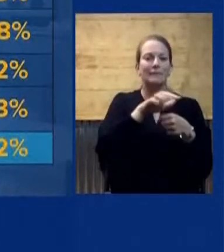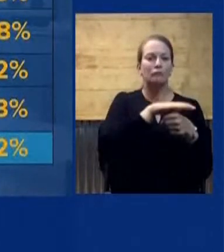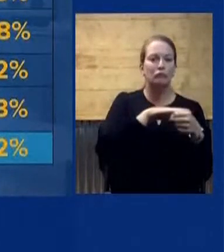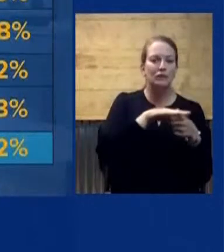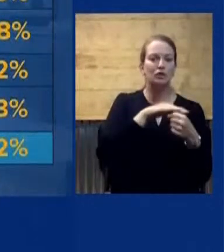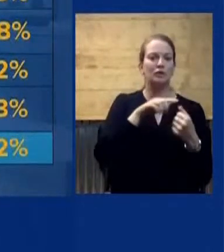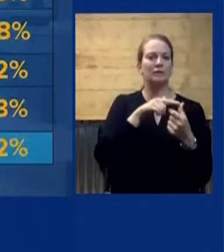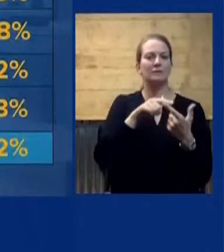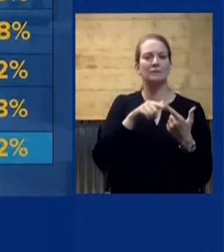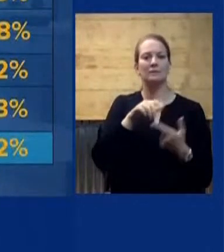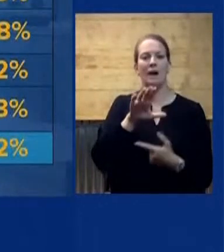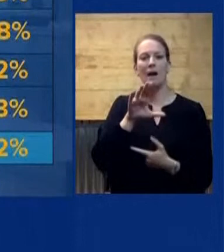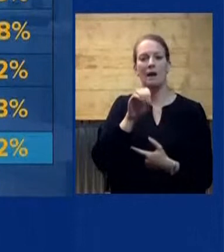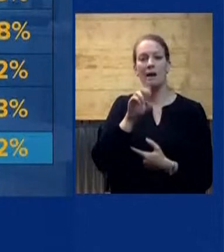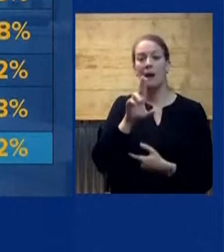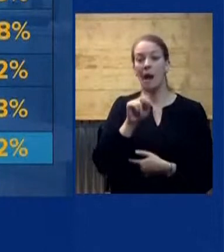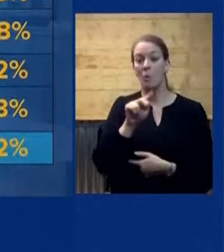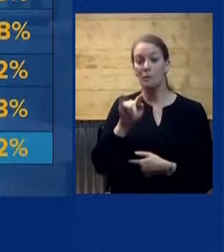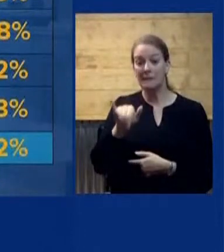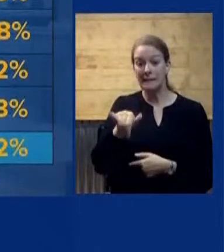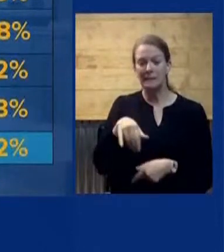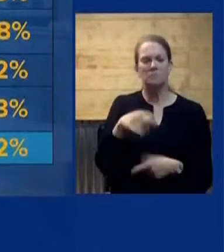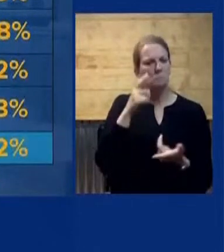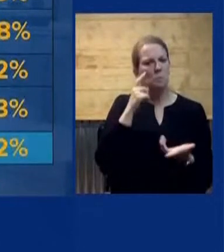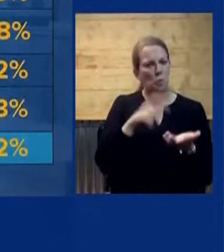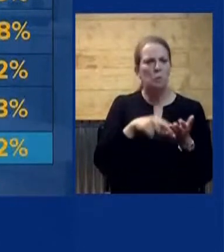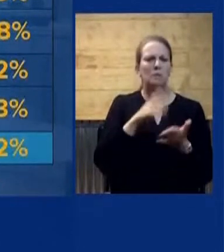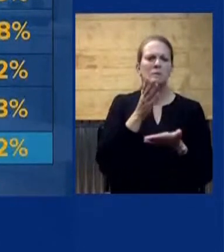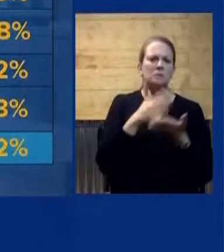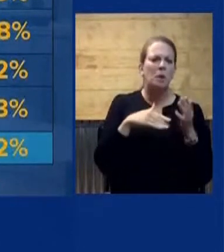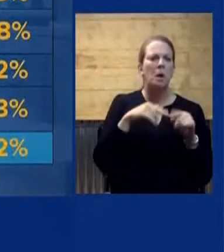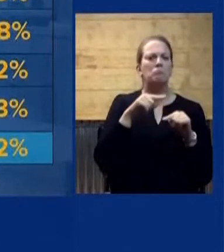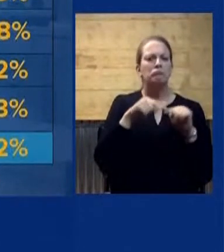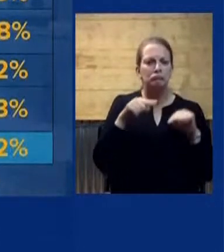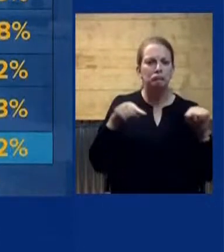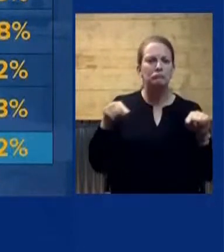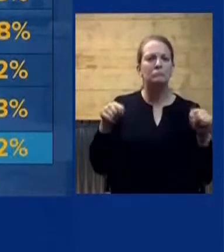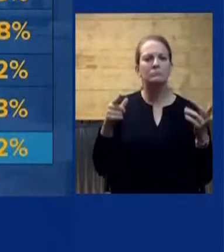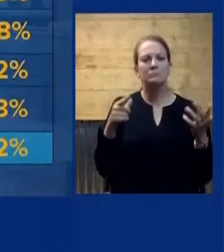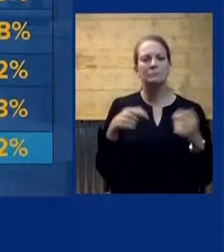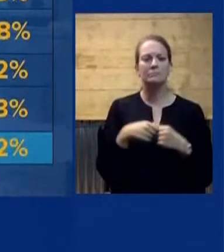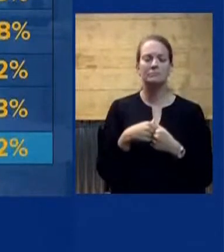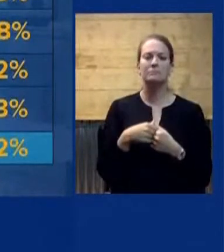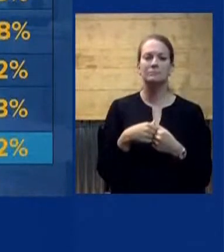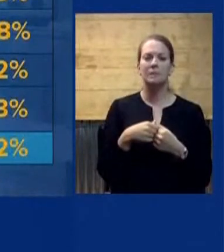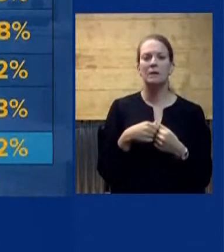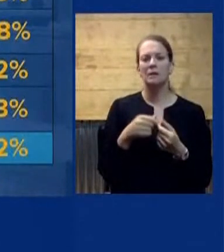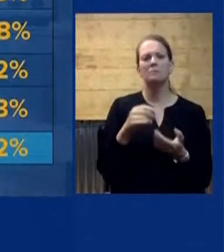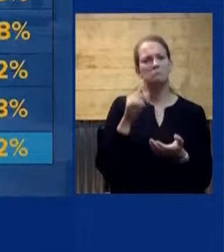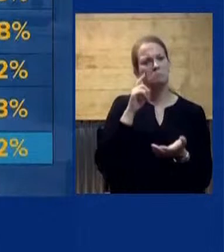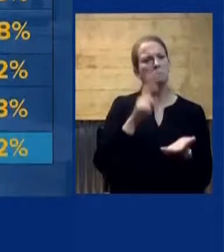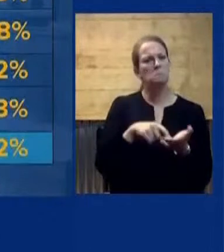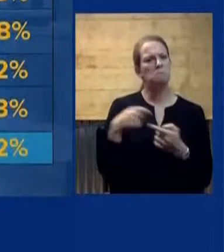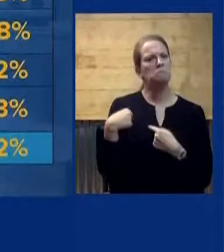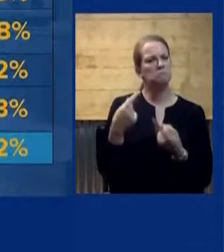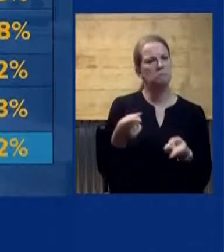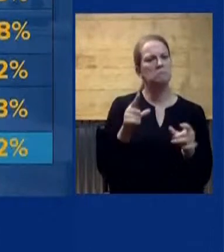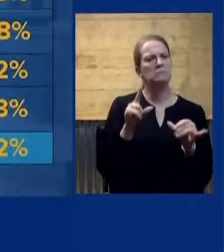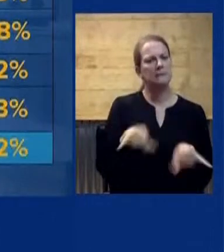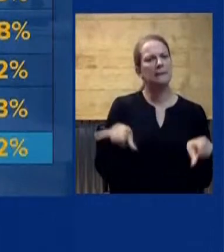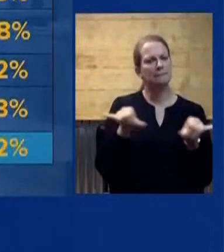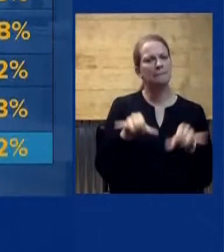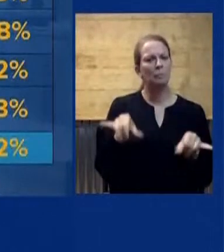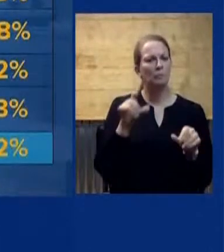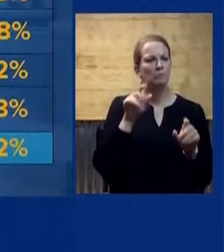county. You see some slight variances among the counties, which we have been seeing and we've been